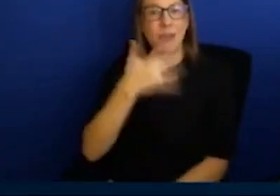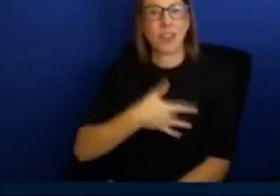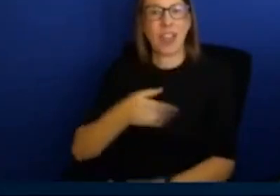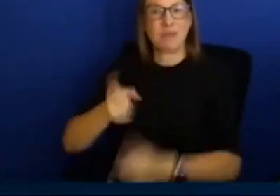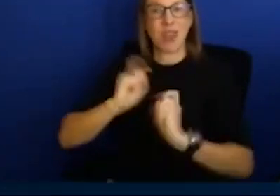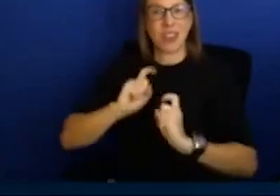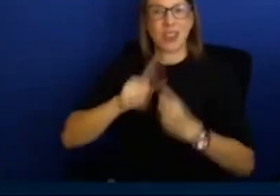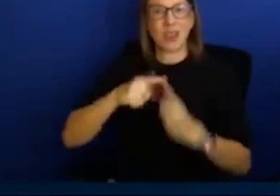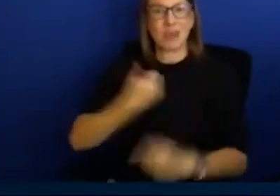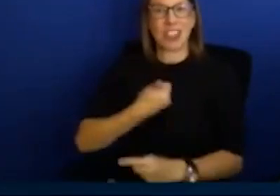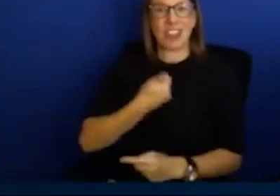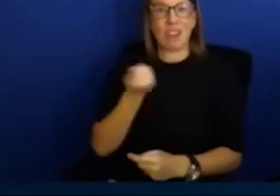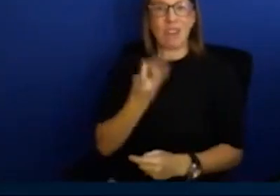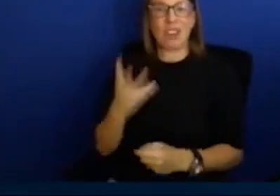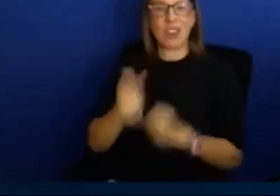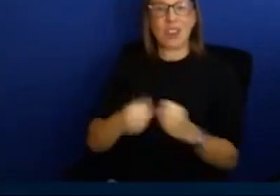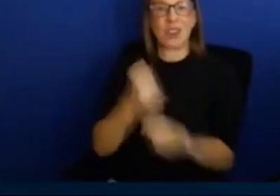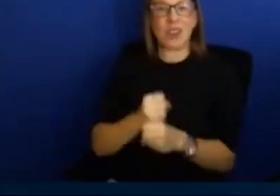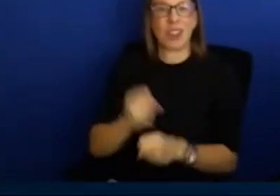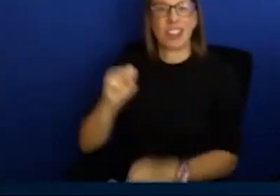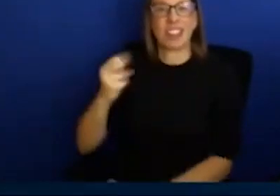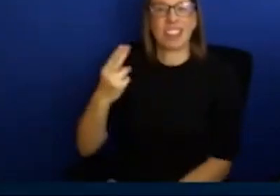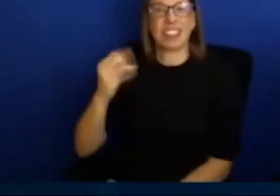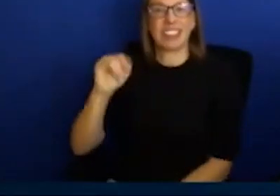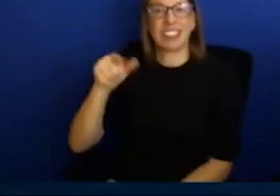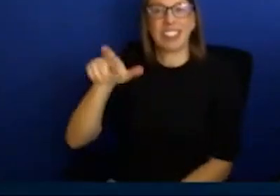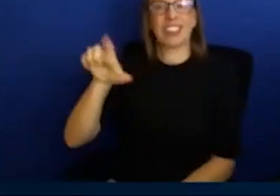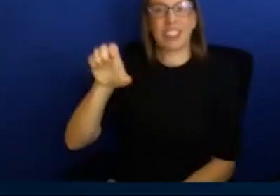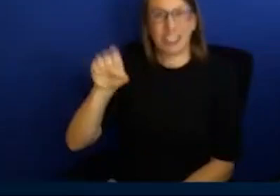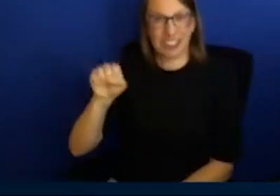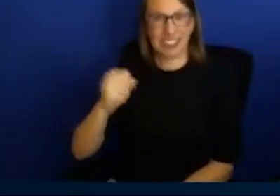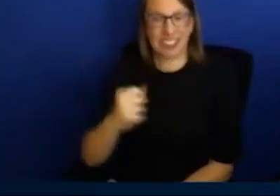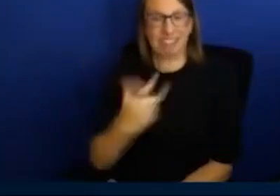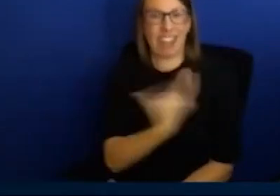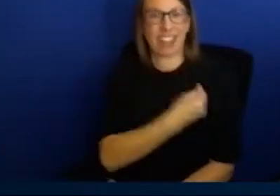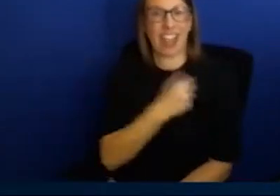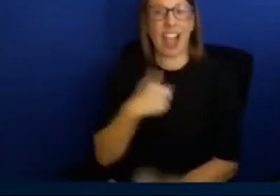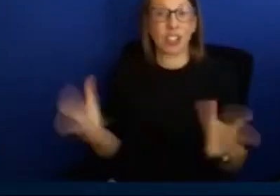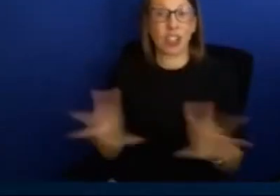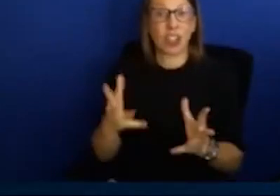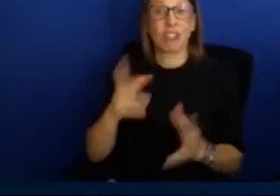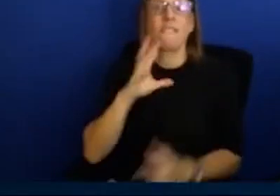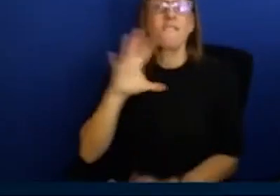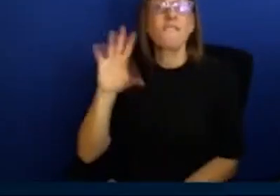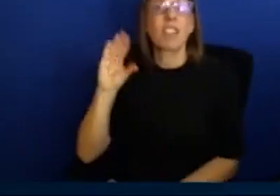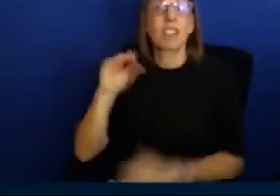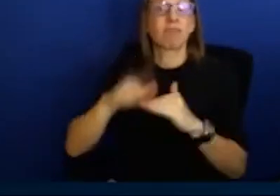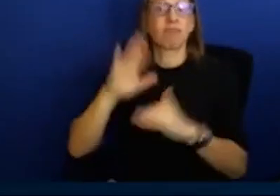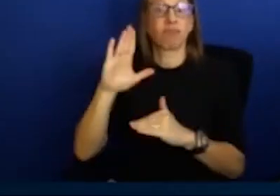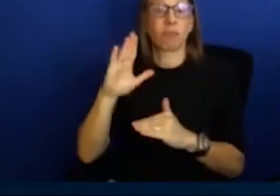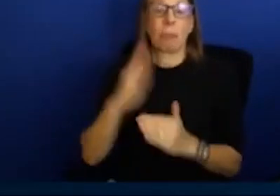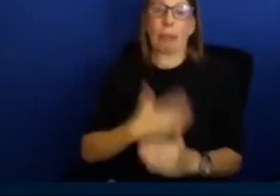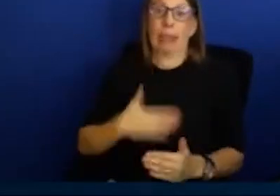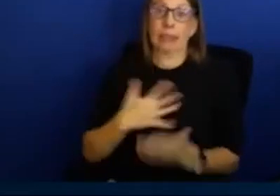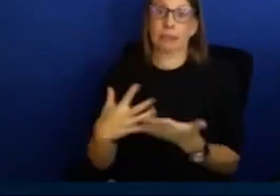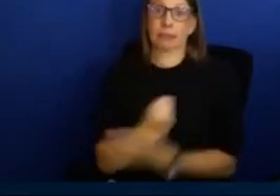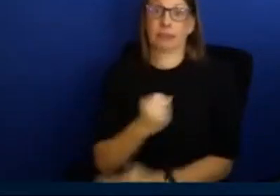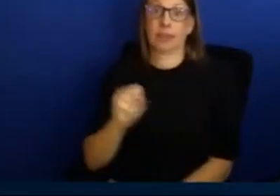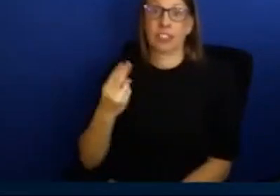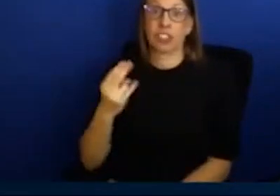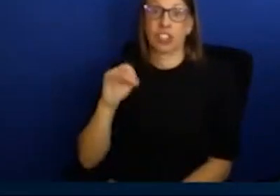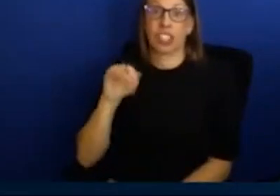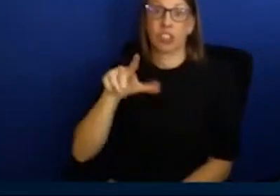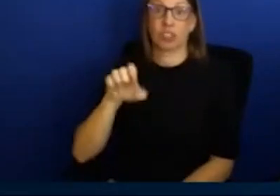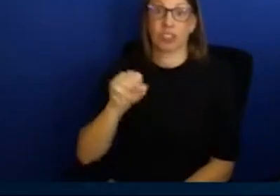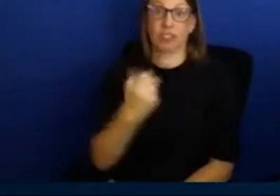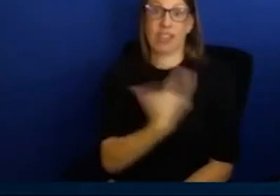in a couple of years is going to be the shingles vaccine. So I encourage all of you who are 50 and above, please go get your shingles vaccine today. If I could